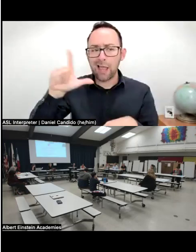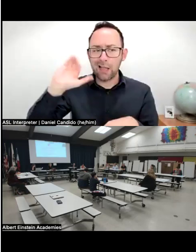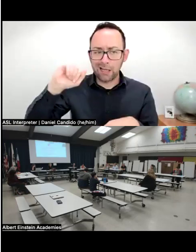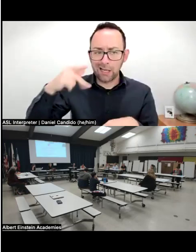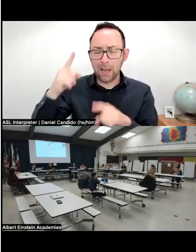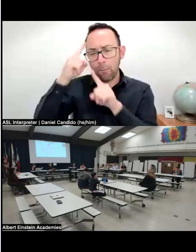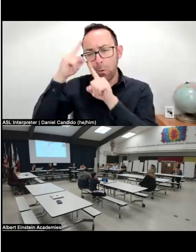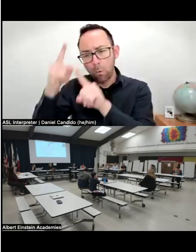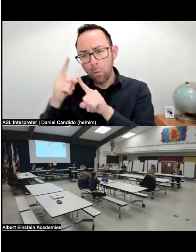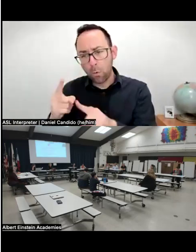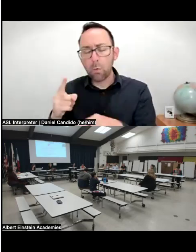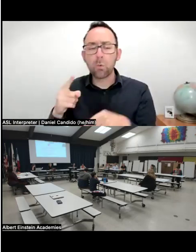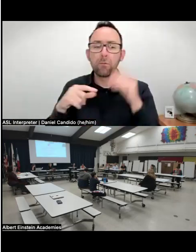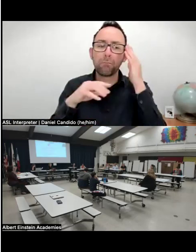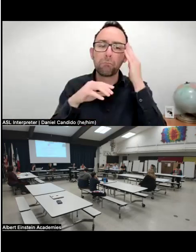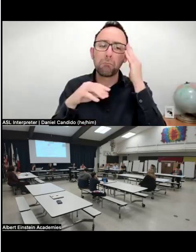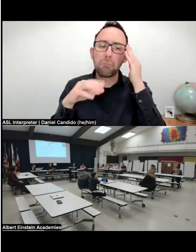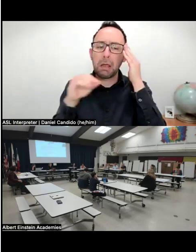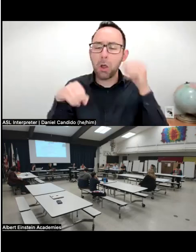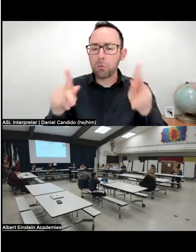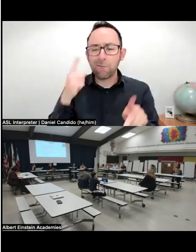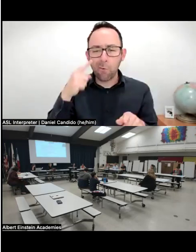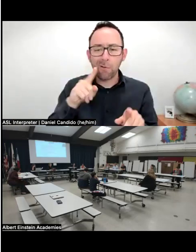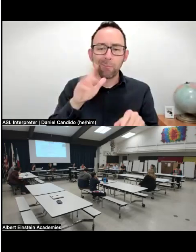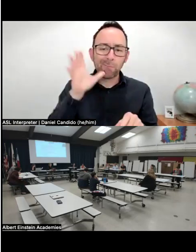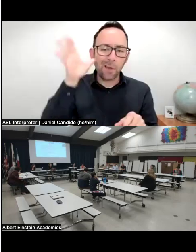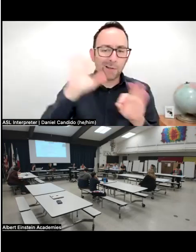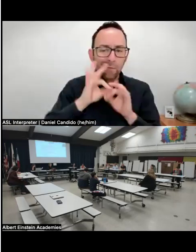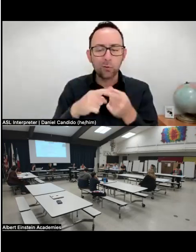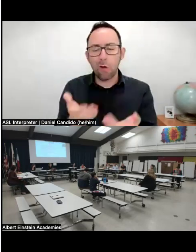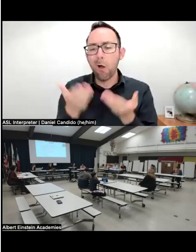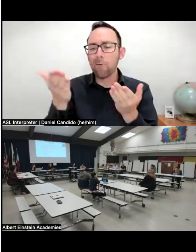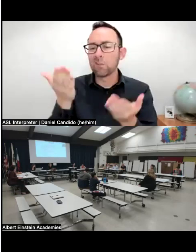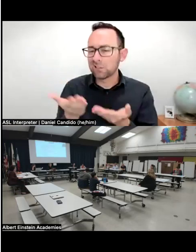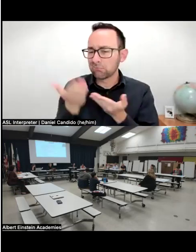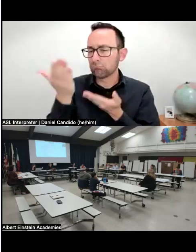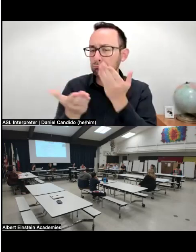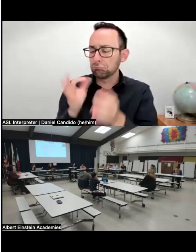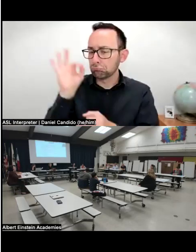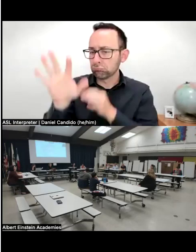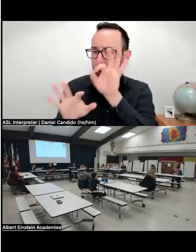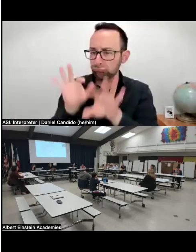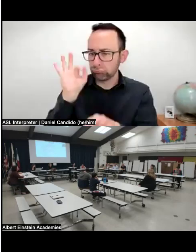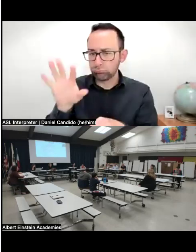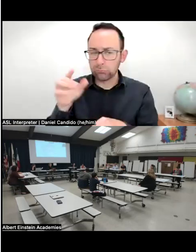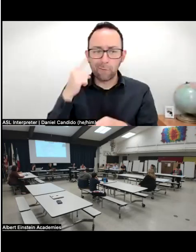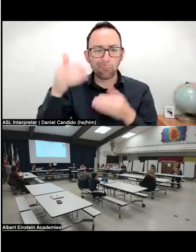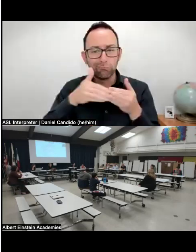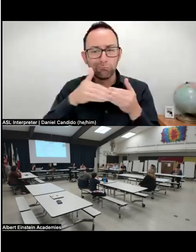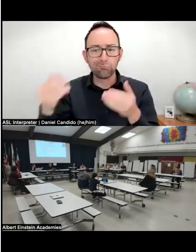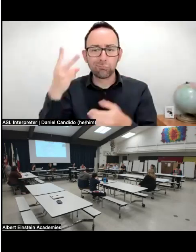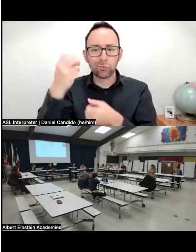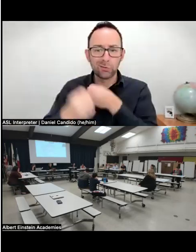and giving suggestions, ideas, and wonderings for future years. And